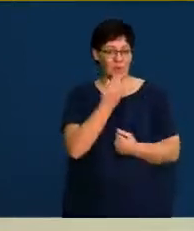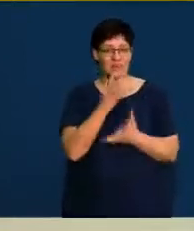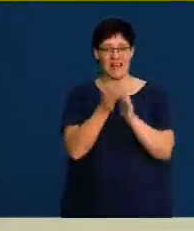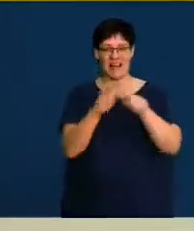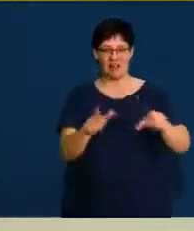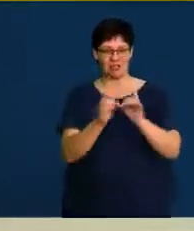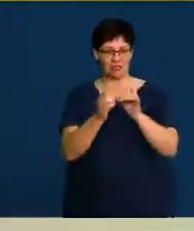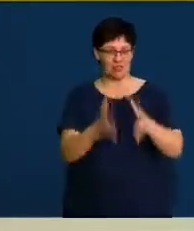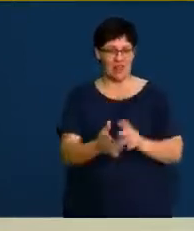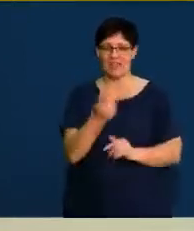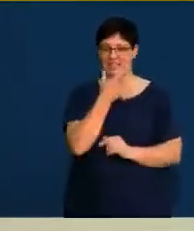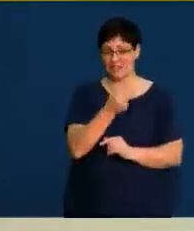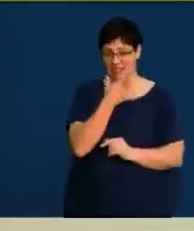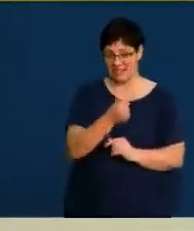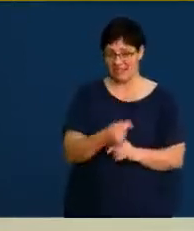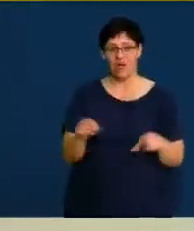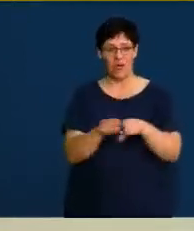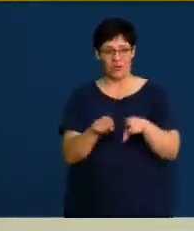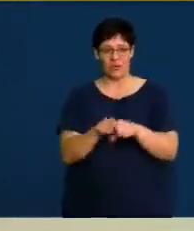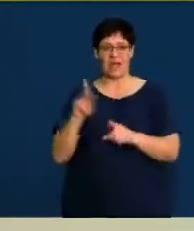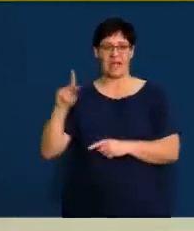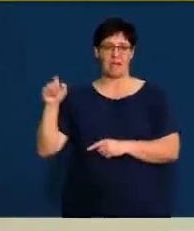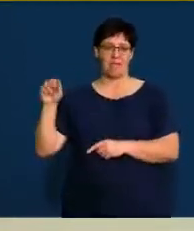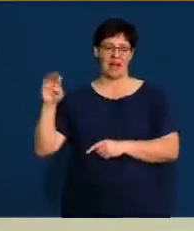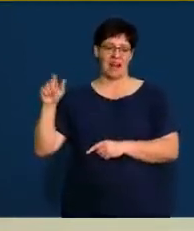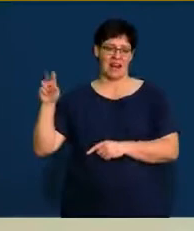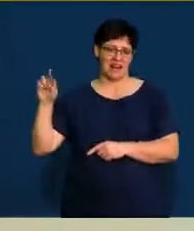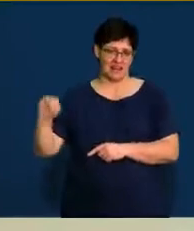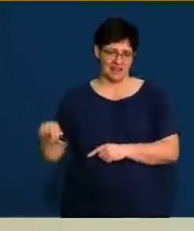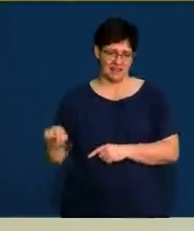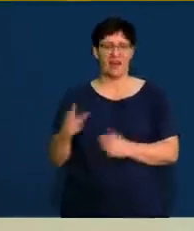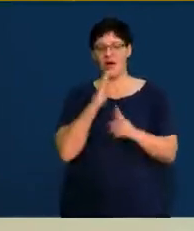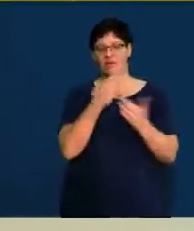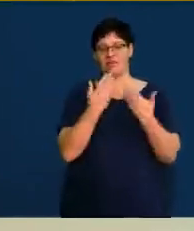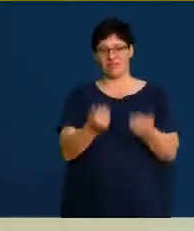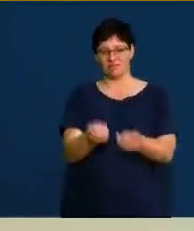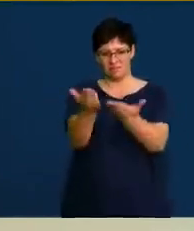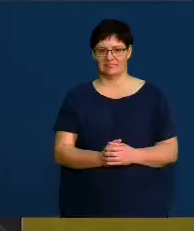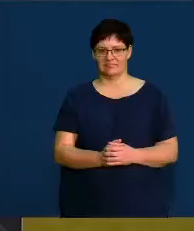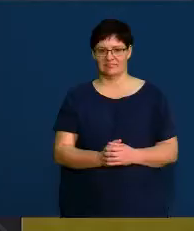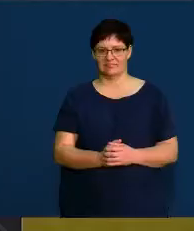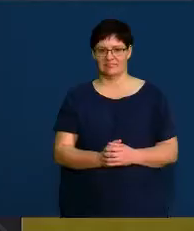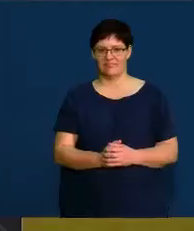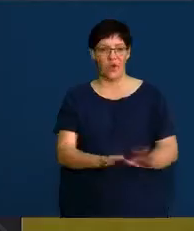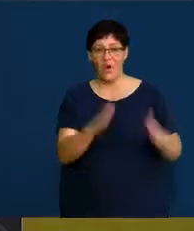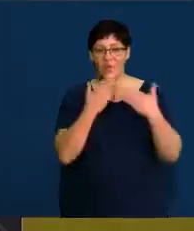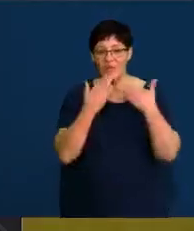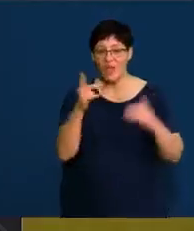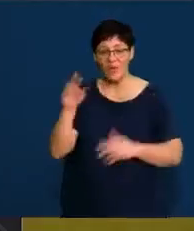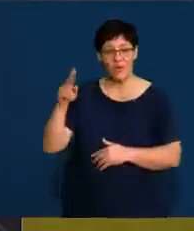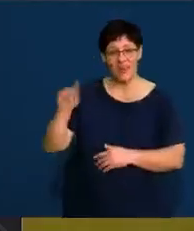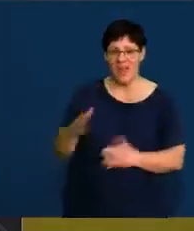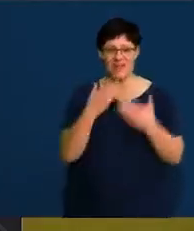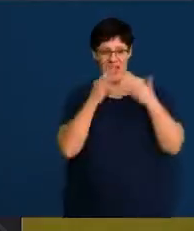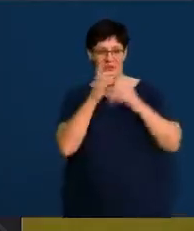sign language interpreter, Nicolene, as well as Cameron. Thank you so much, guys, and over to you. Thanks, Looney.